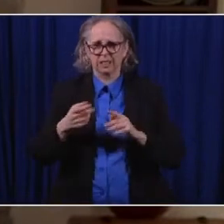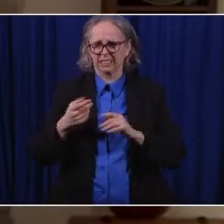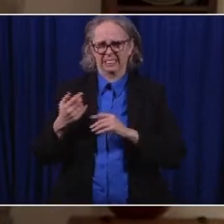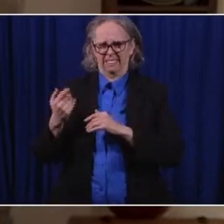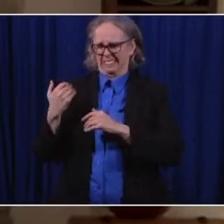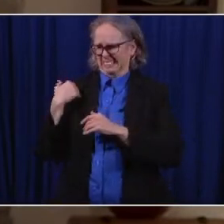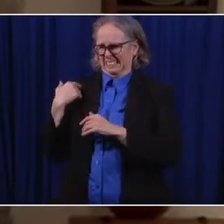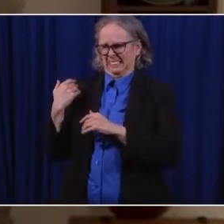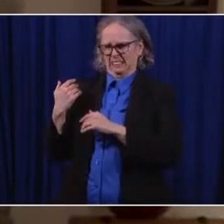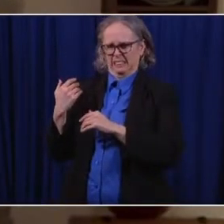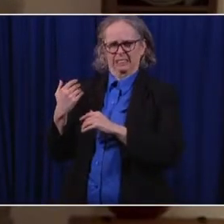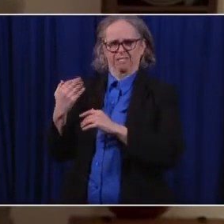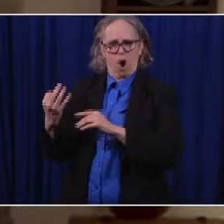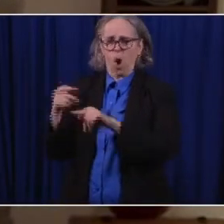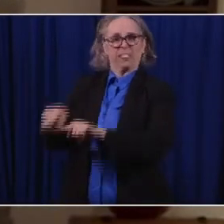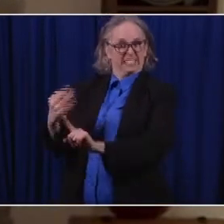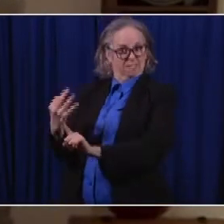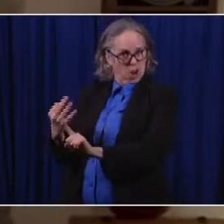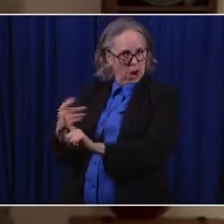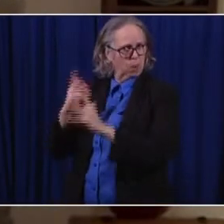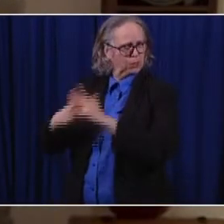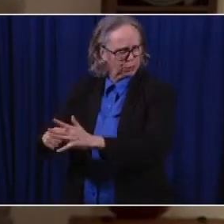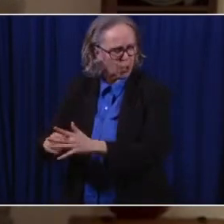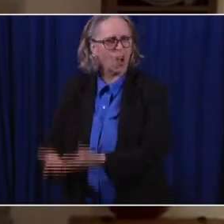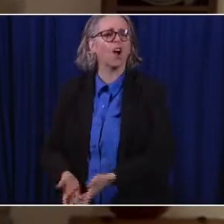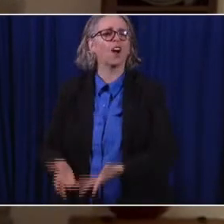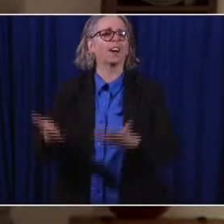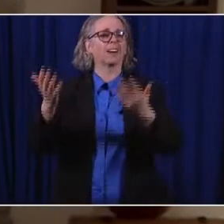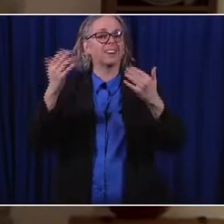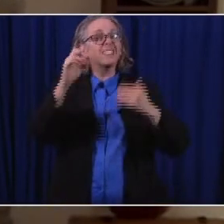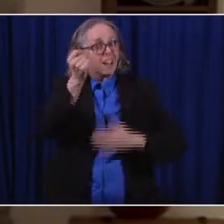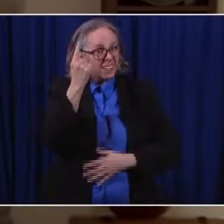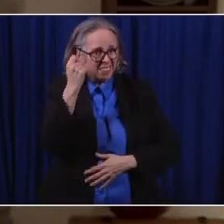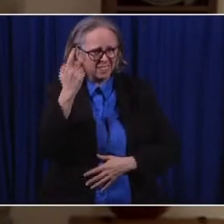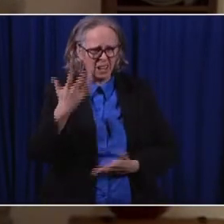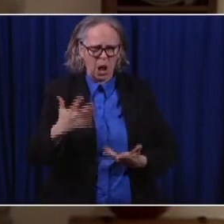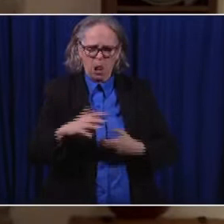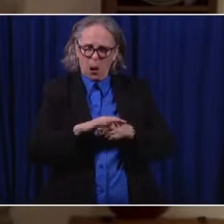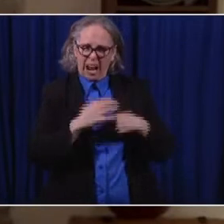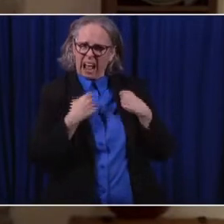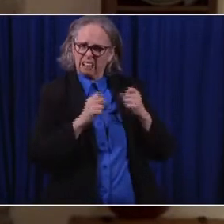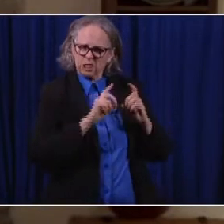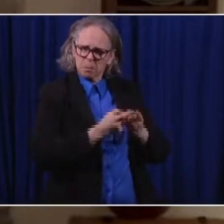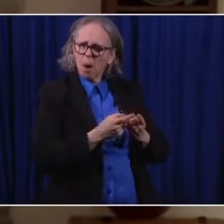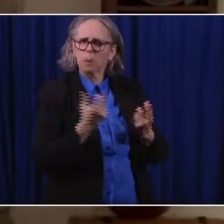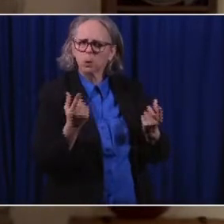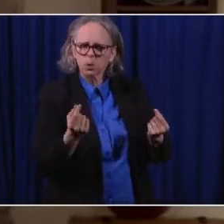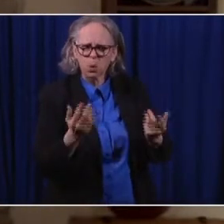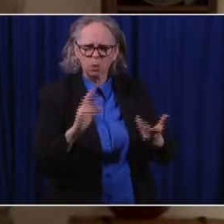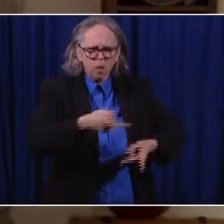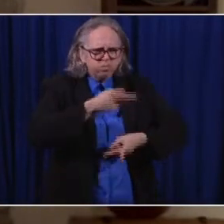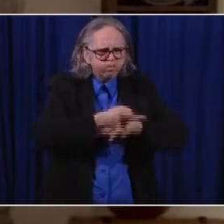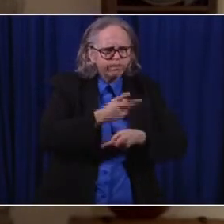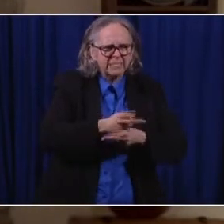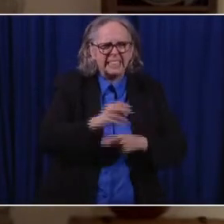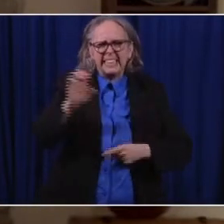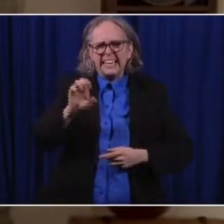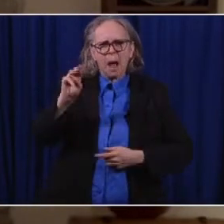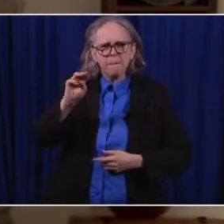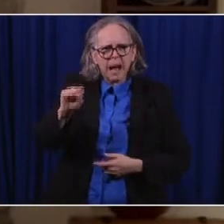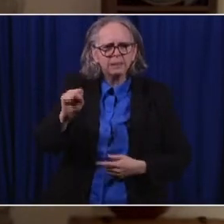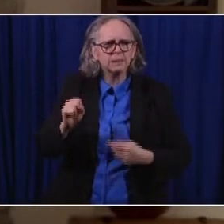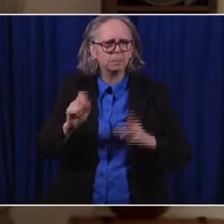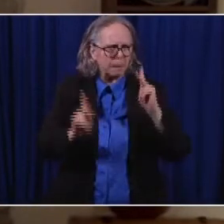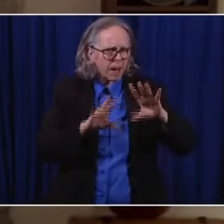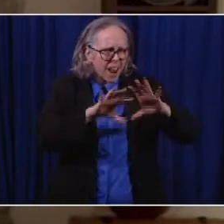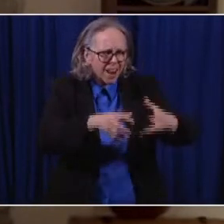Local health departments, as I read through the list of those that they're going to be doing. EMS, for example, generally are going to be done by the